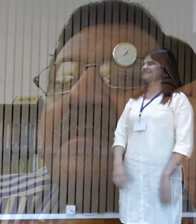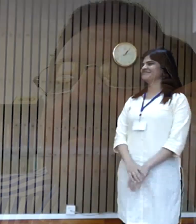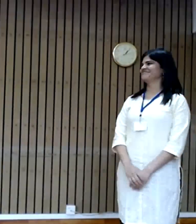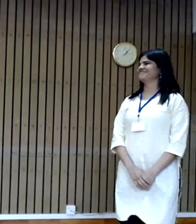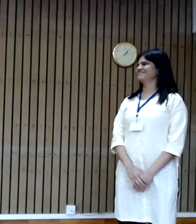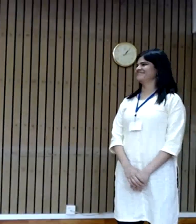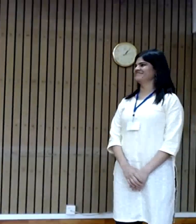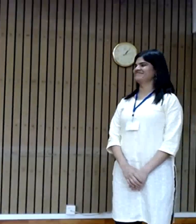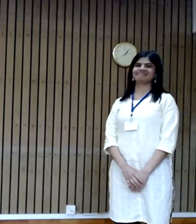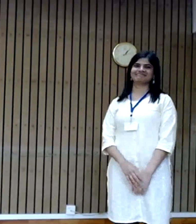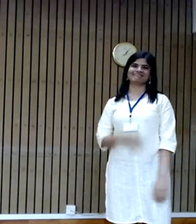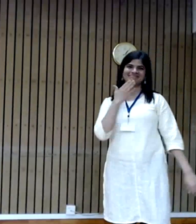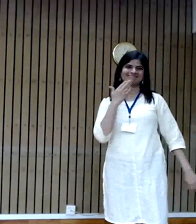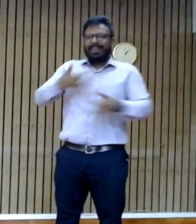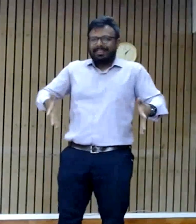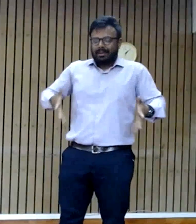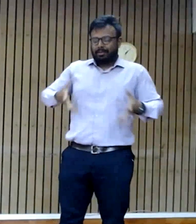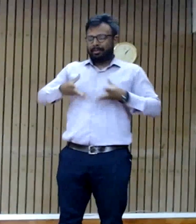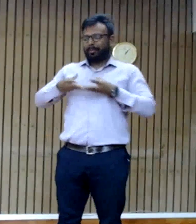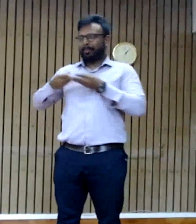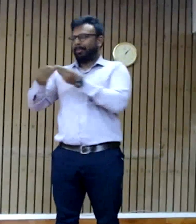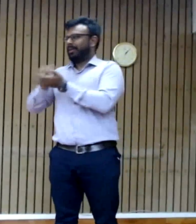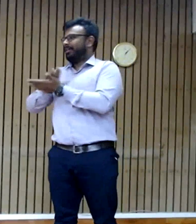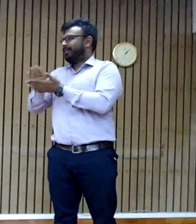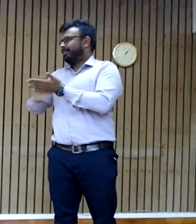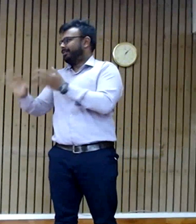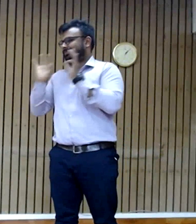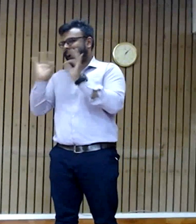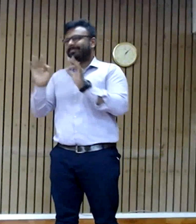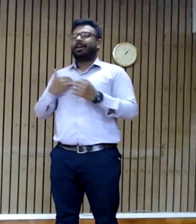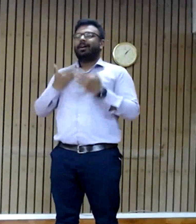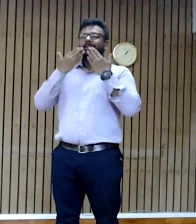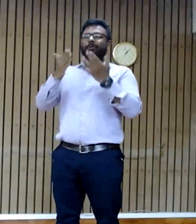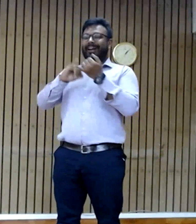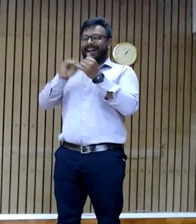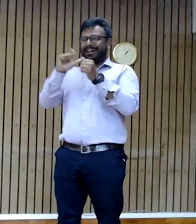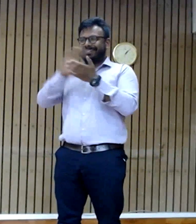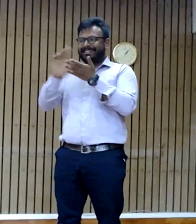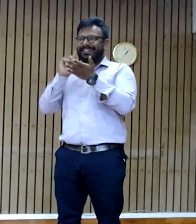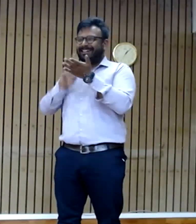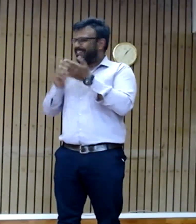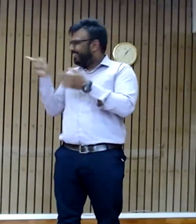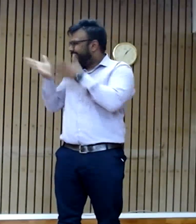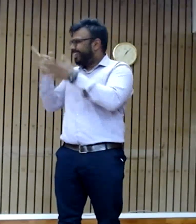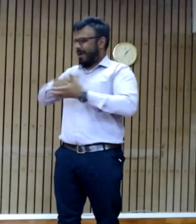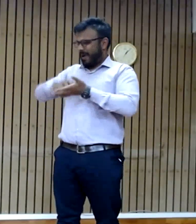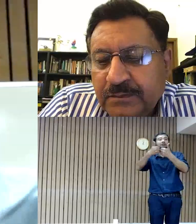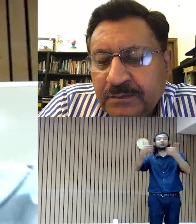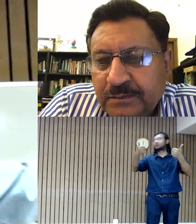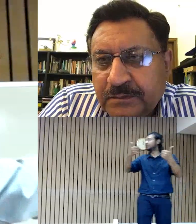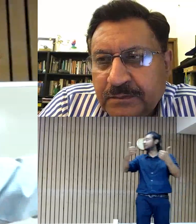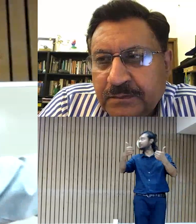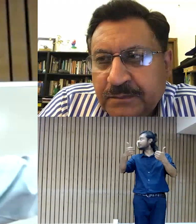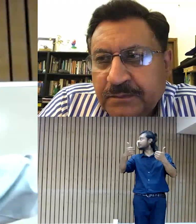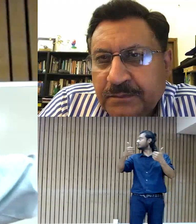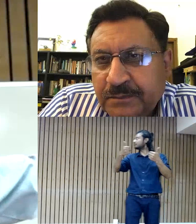like office of patents and trademarks to facilitate creative deaf artists and students to secure their innovative